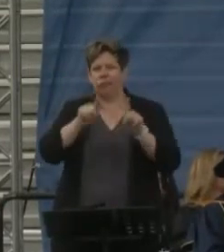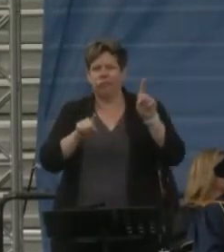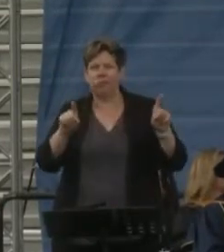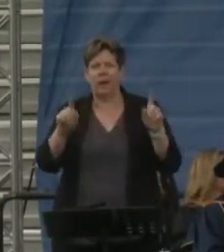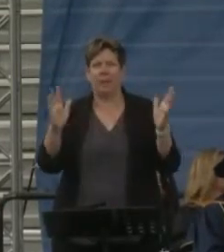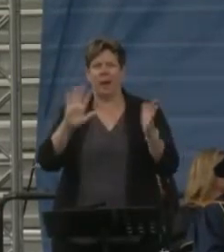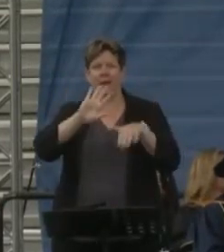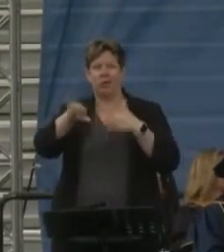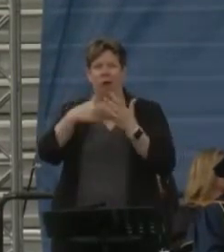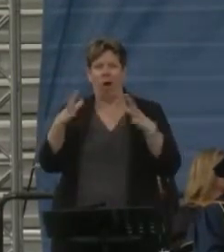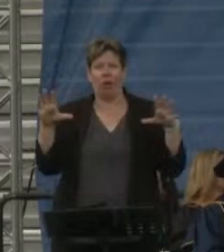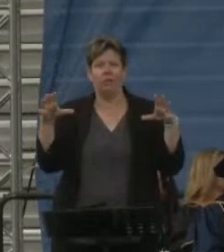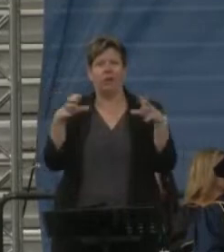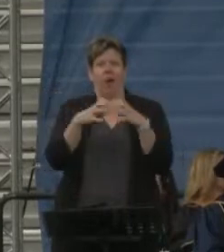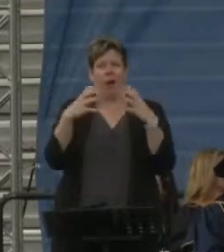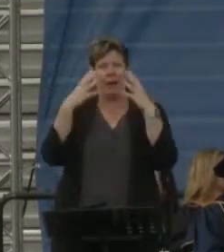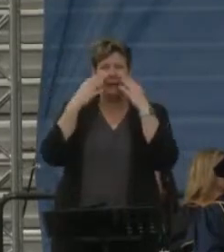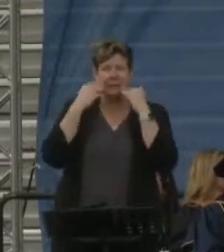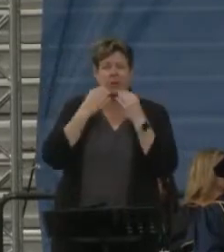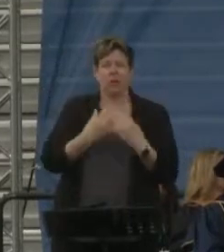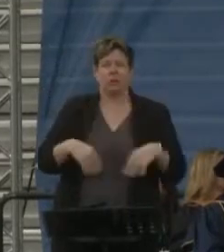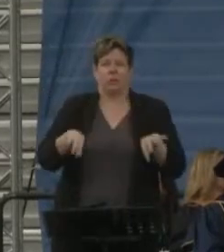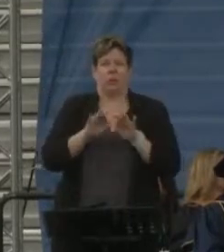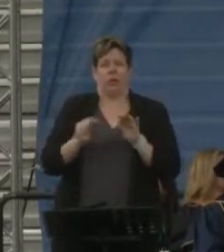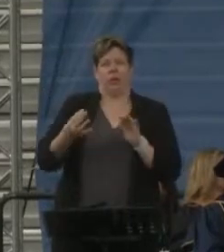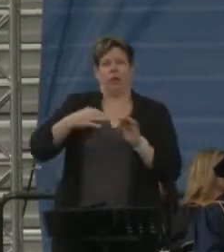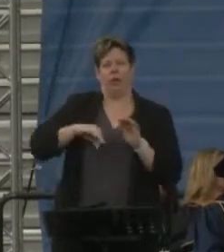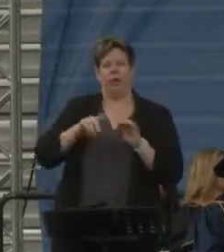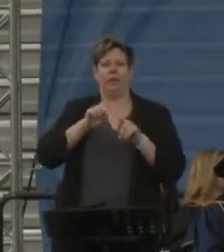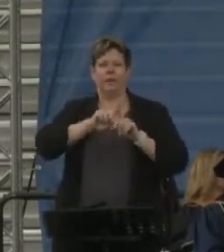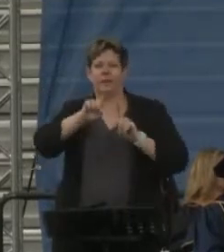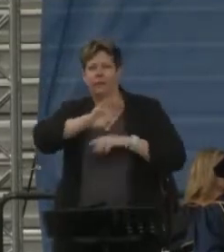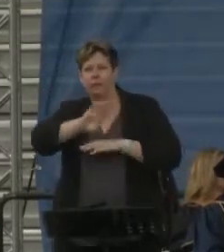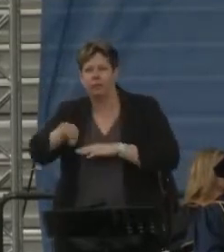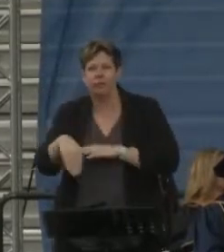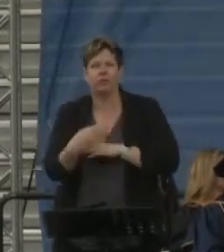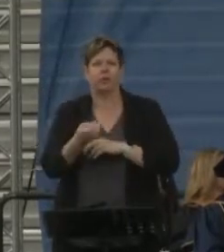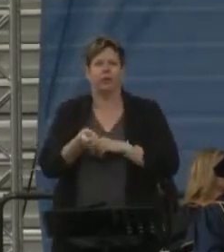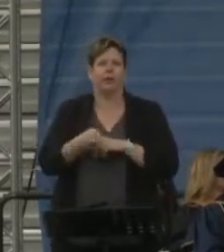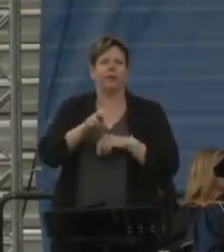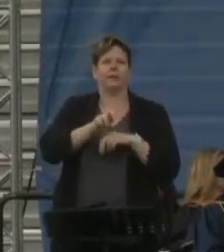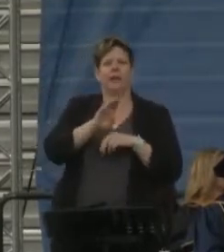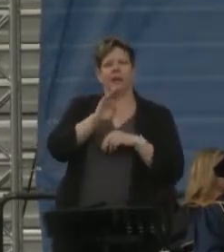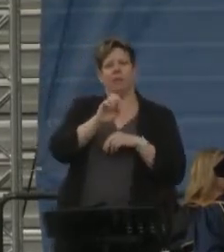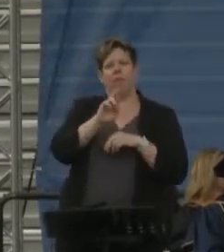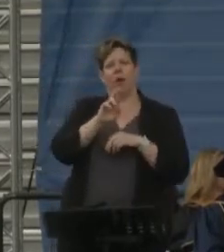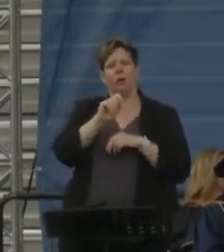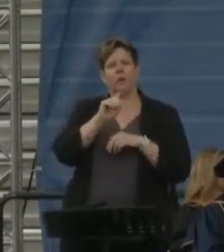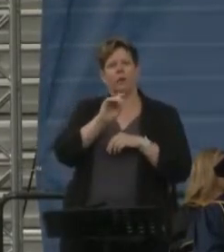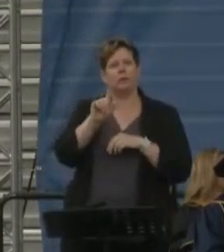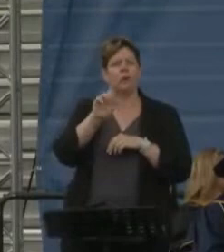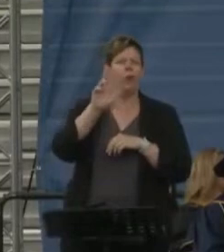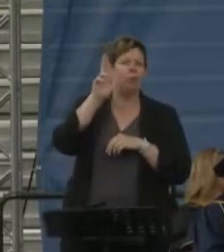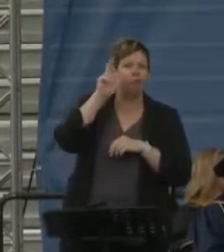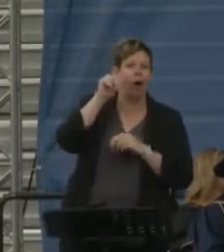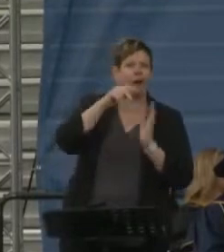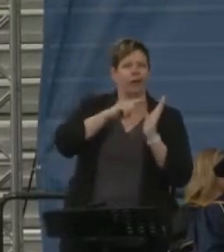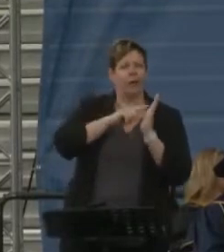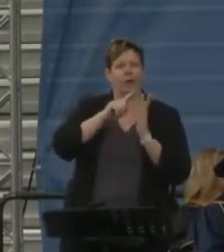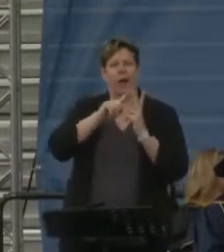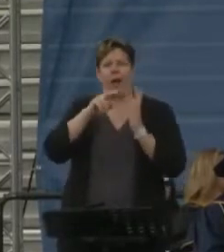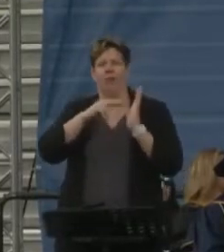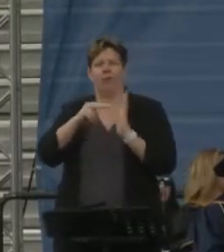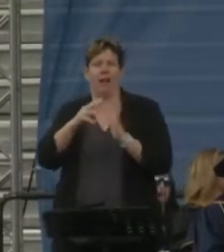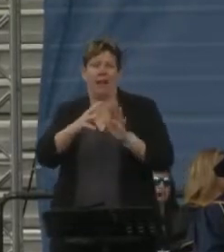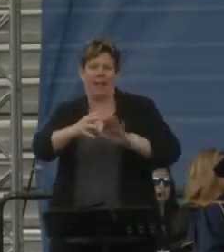collective experience worthwhile. The all-nighters that would show up on Barstool Broncos, reading faster than the world has ever